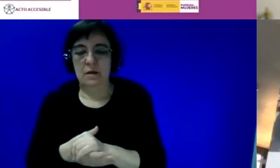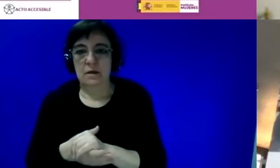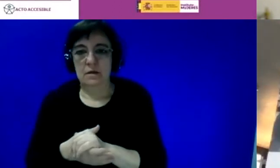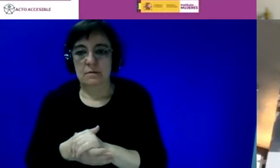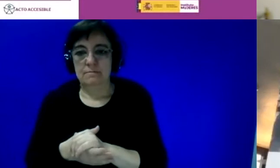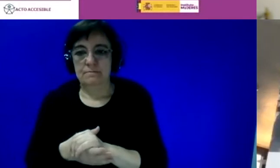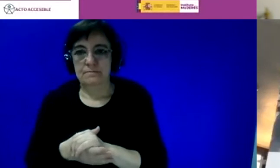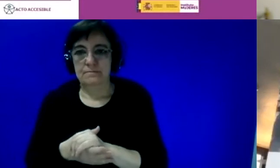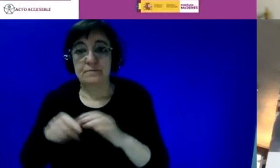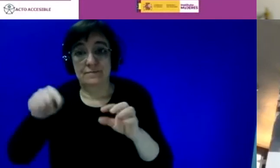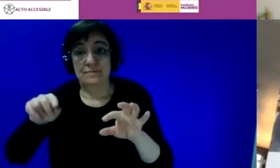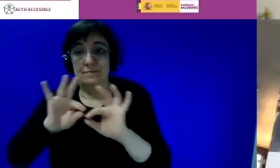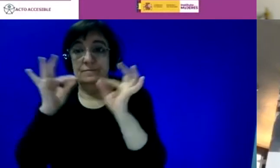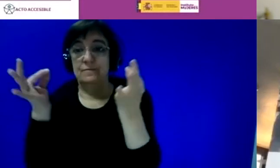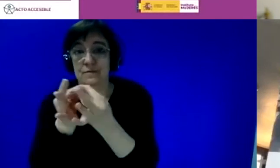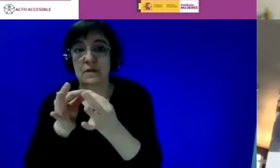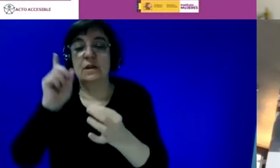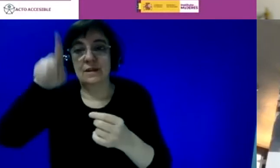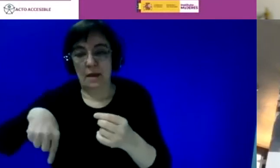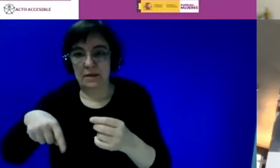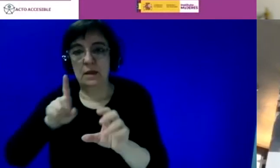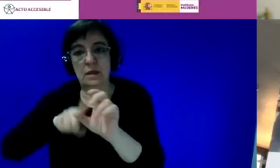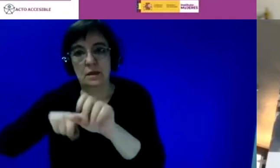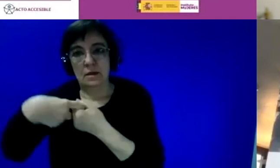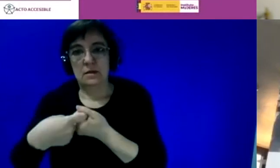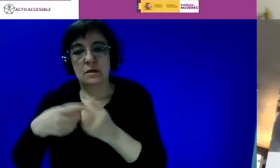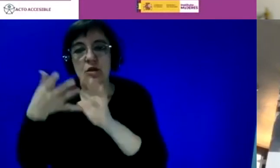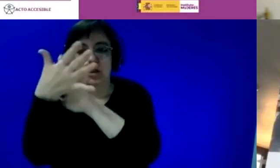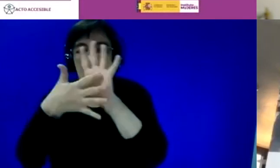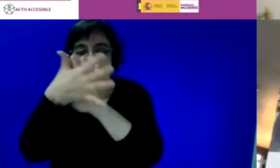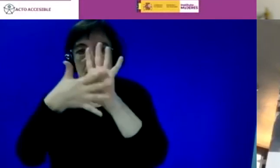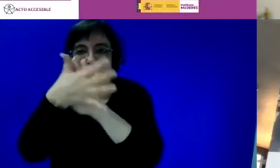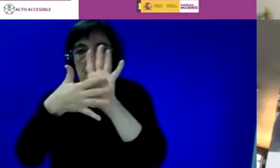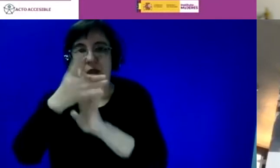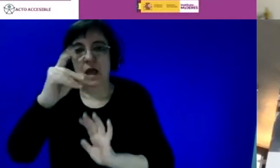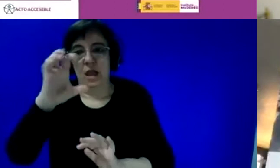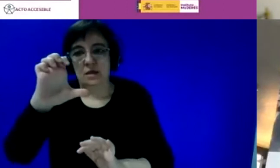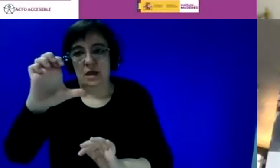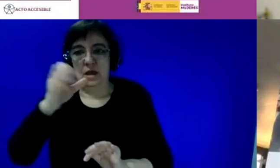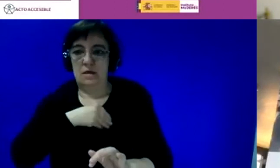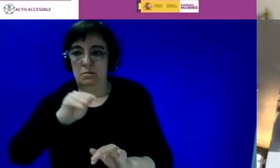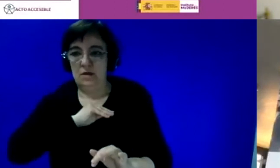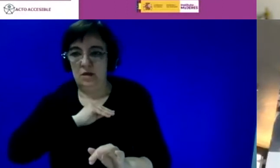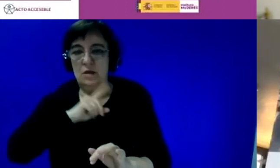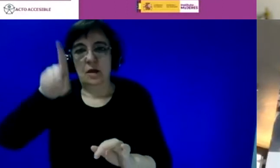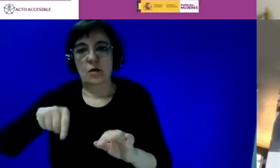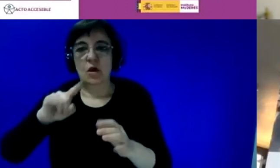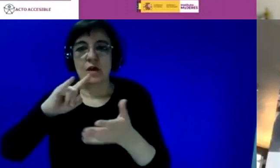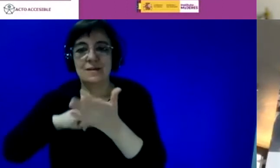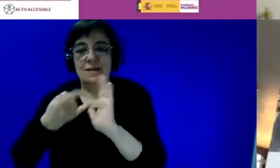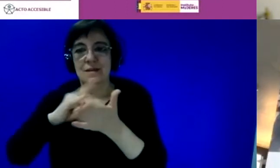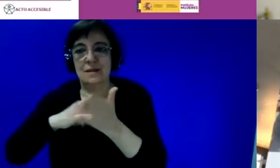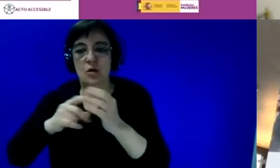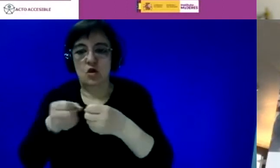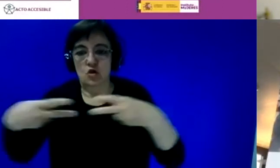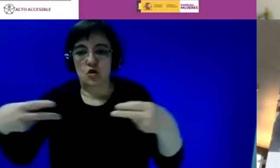mothers or people who are heads of families with relatives with disabilities. We also have interpretation to Spanish